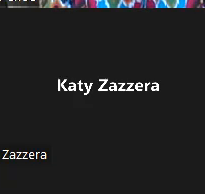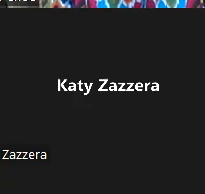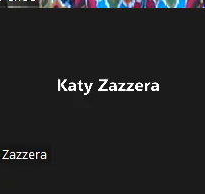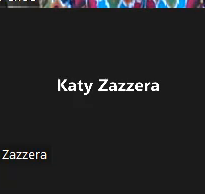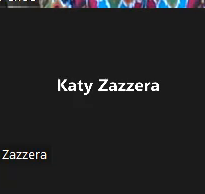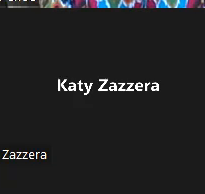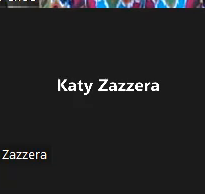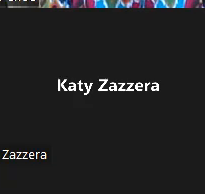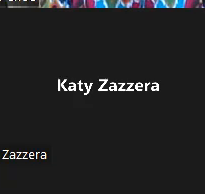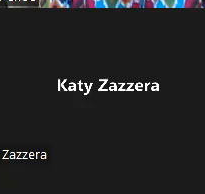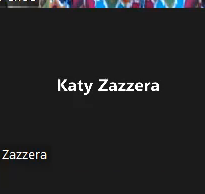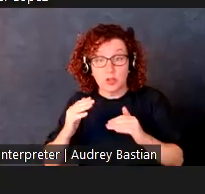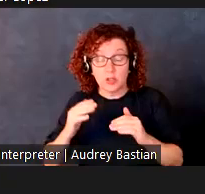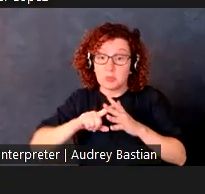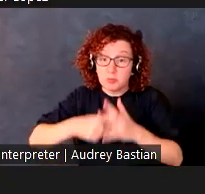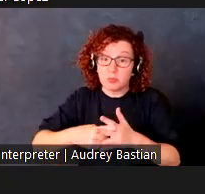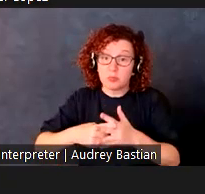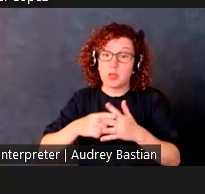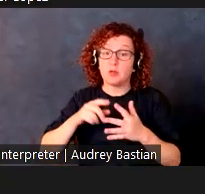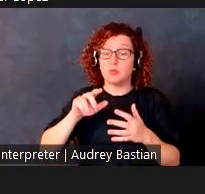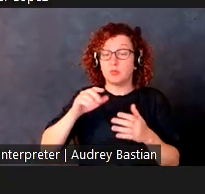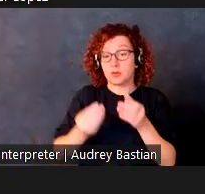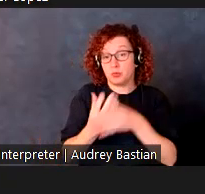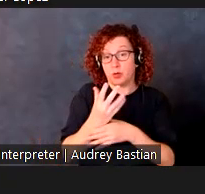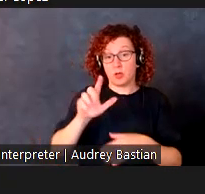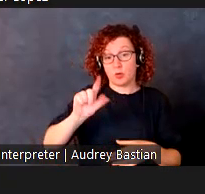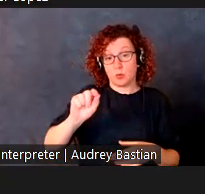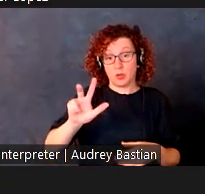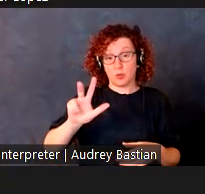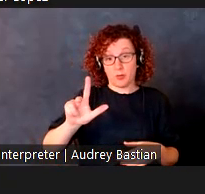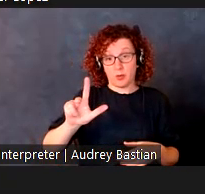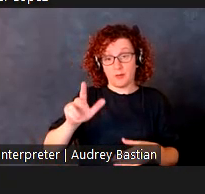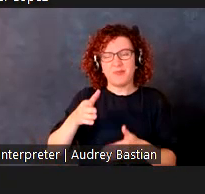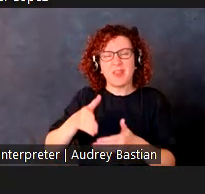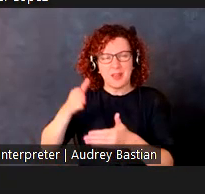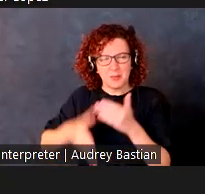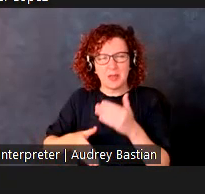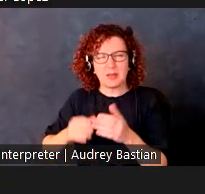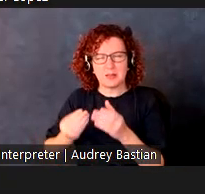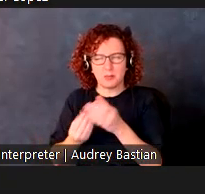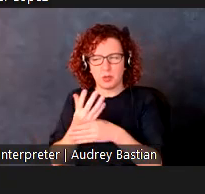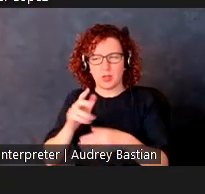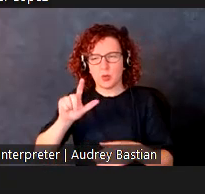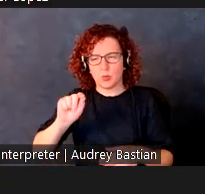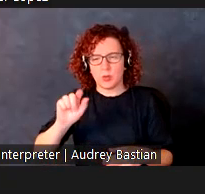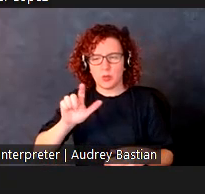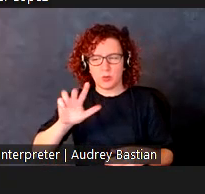Construction is scheduled to begin in the spring of 2023 and completed in the spring of